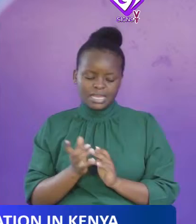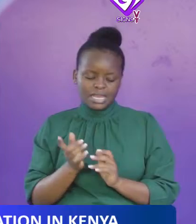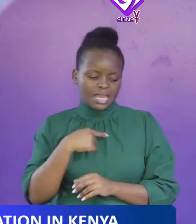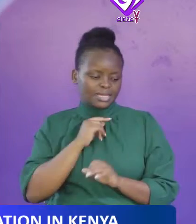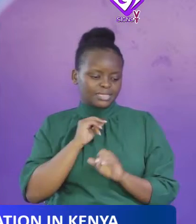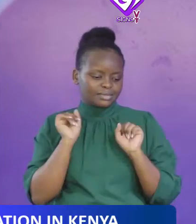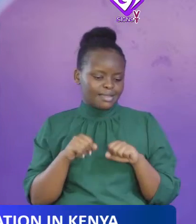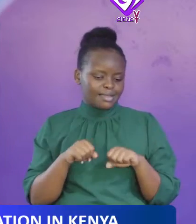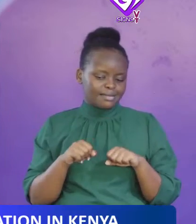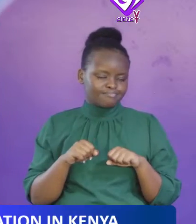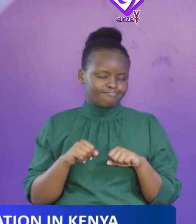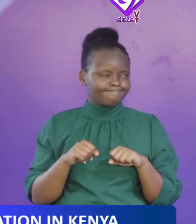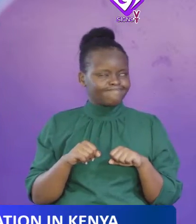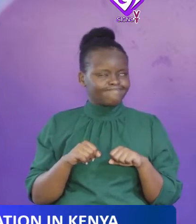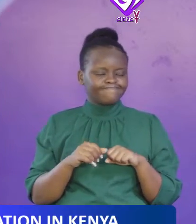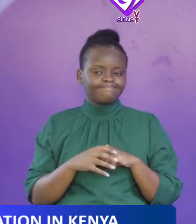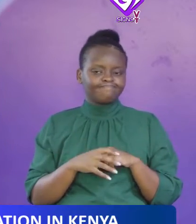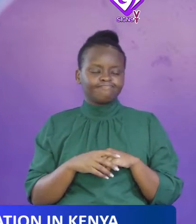to